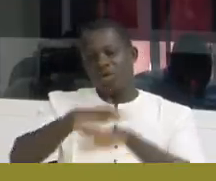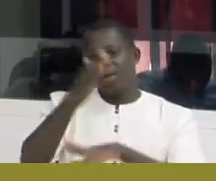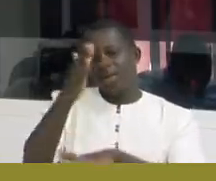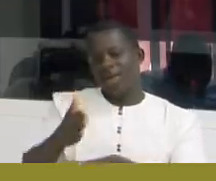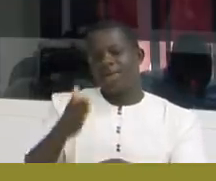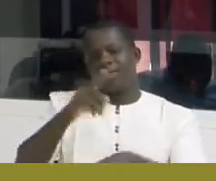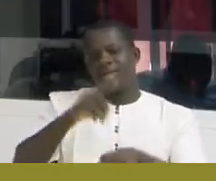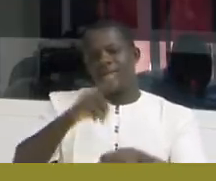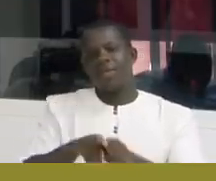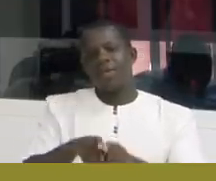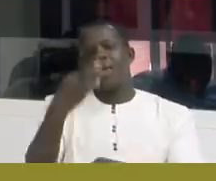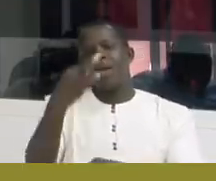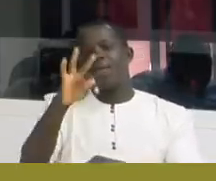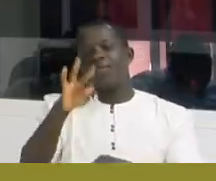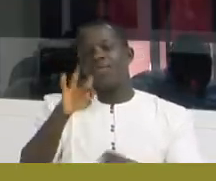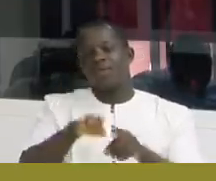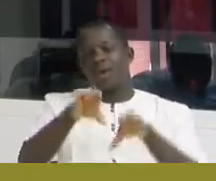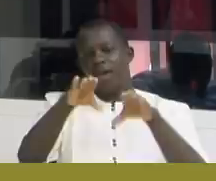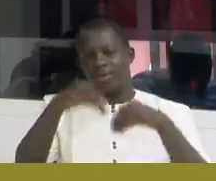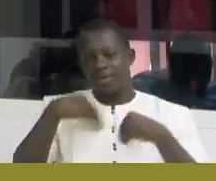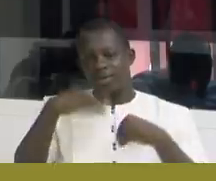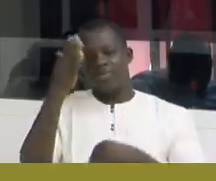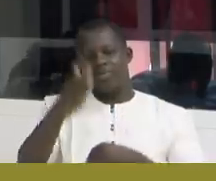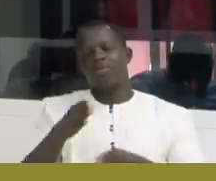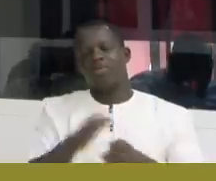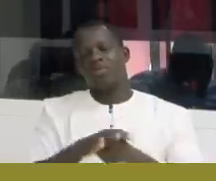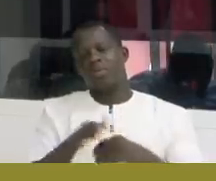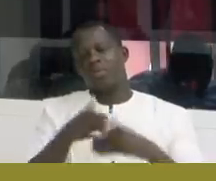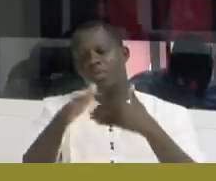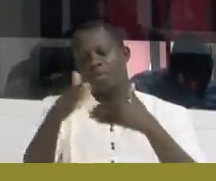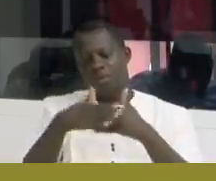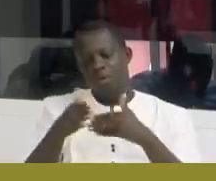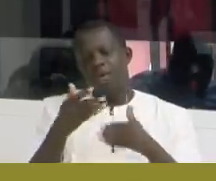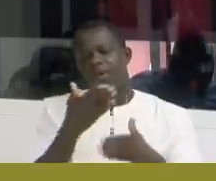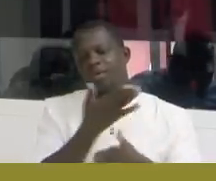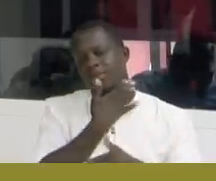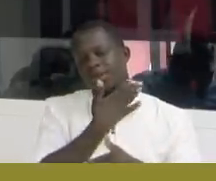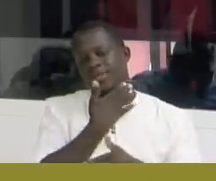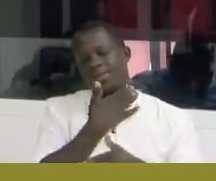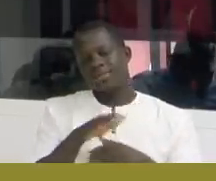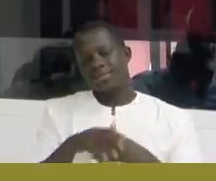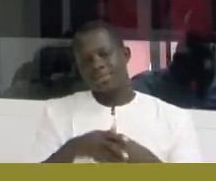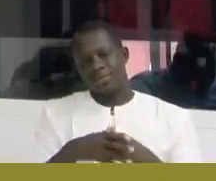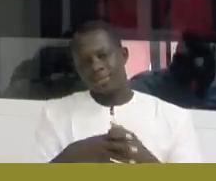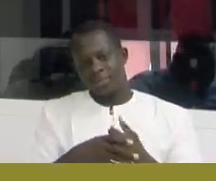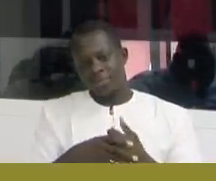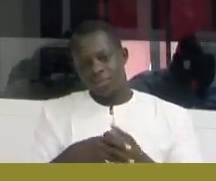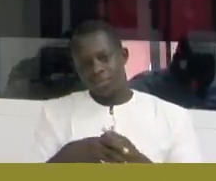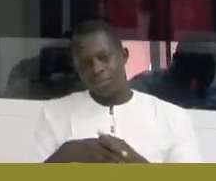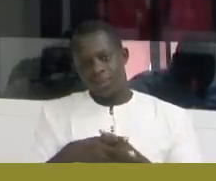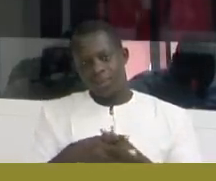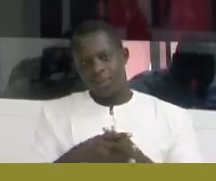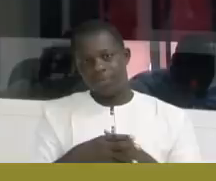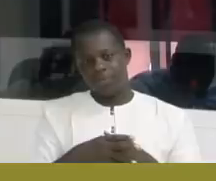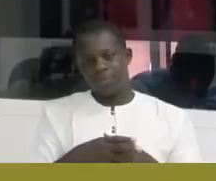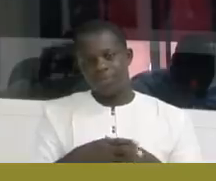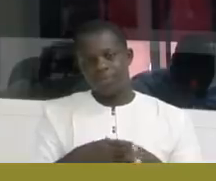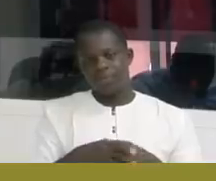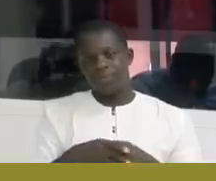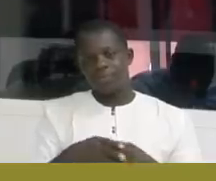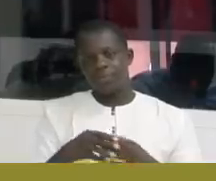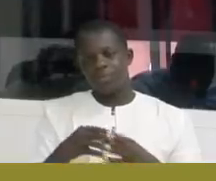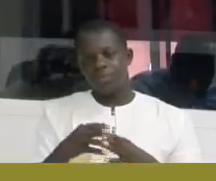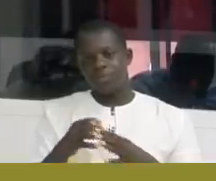the truth, the stones wouldn't land very heavily. Sir, I am giving you the truth. Thank you, Mr. Sighateh. Proceed, please. Yes,